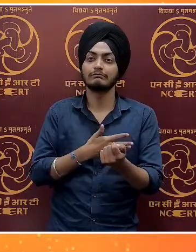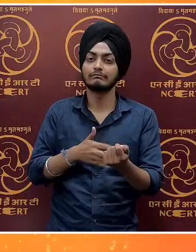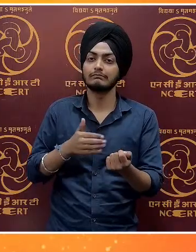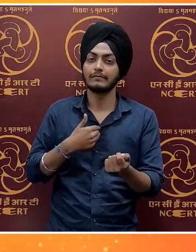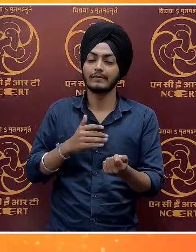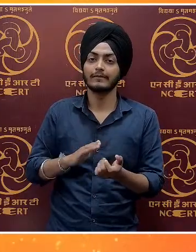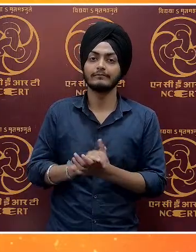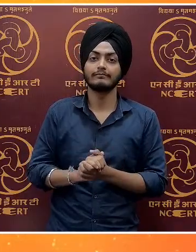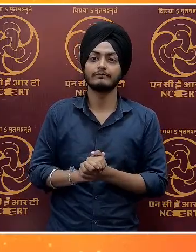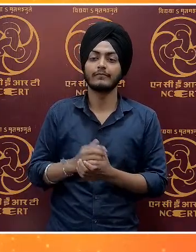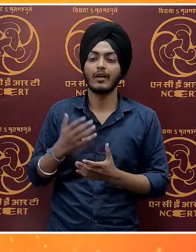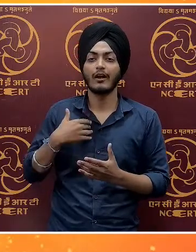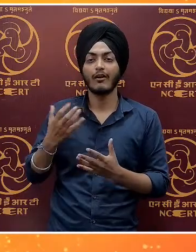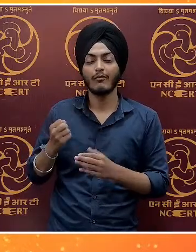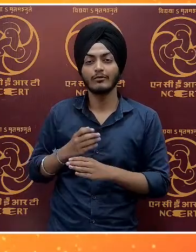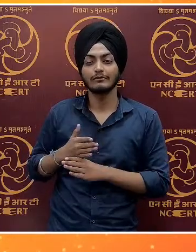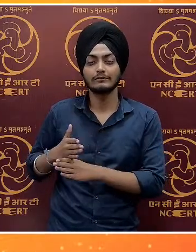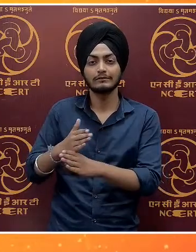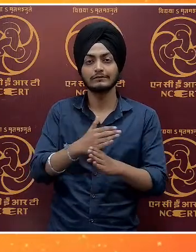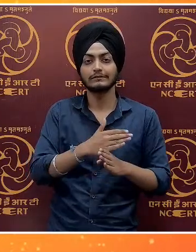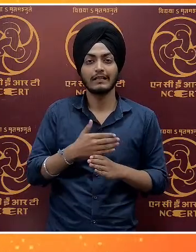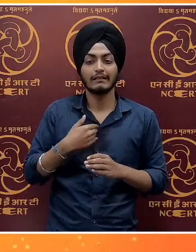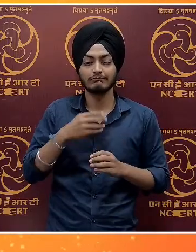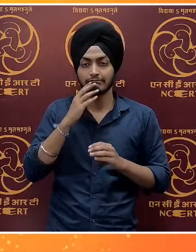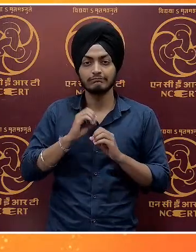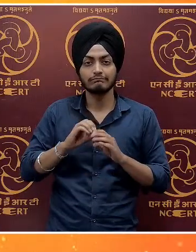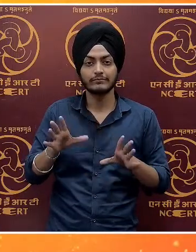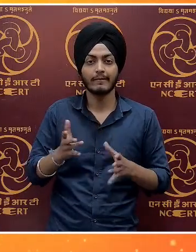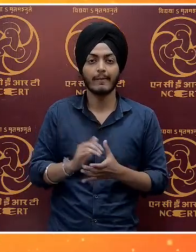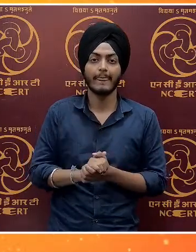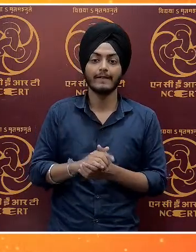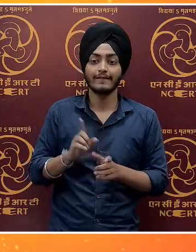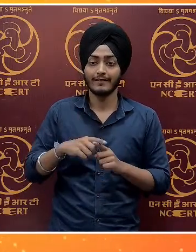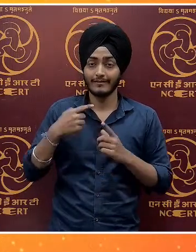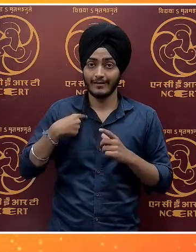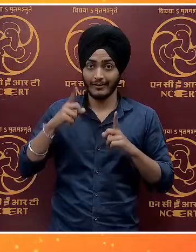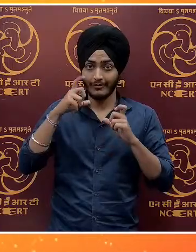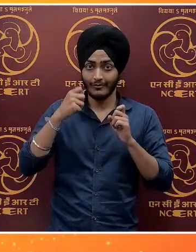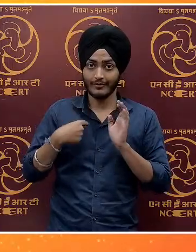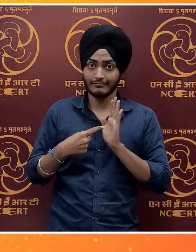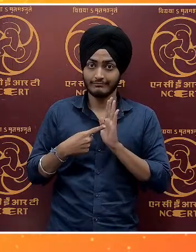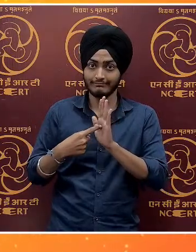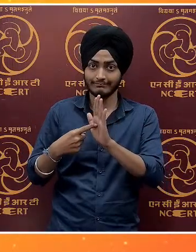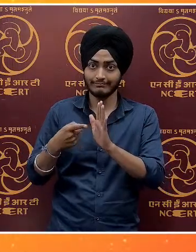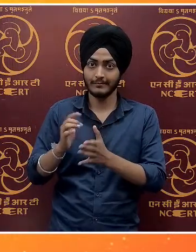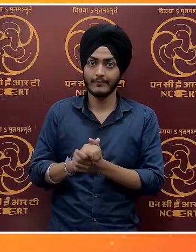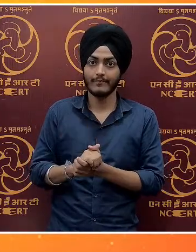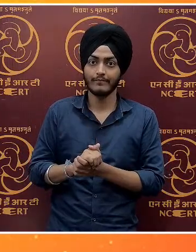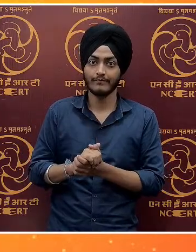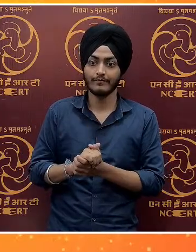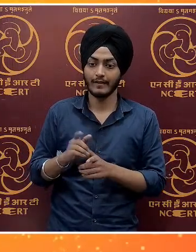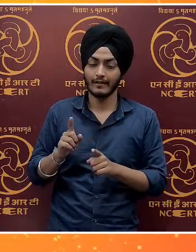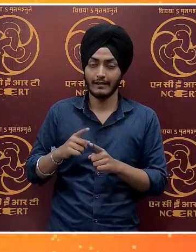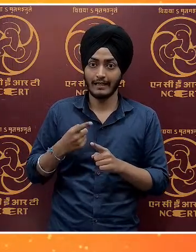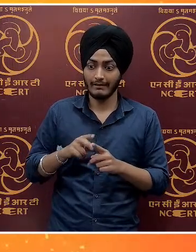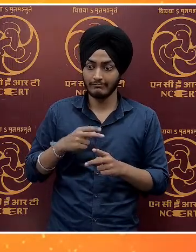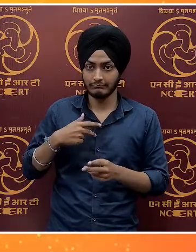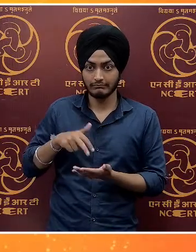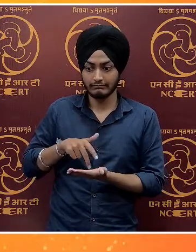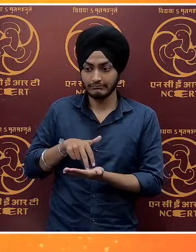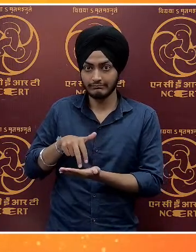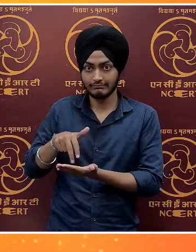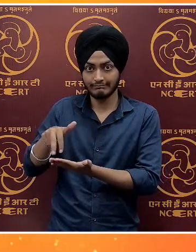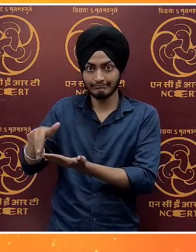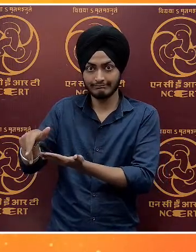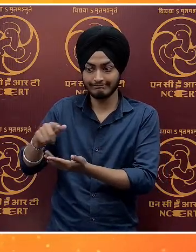share. Okay, so I want to share it with everybody so we can have the picture also. So, at the crossroad can be